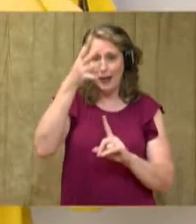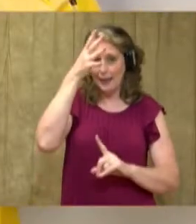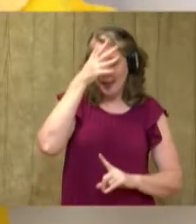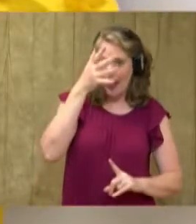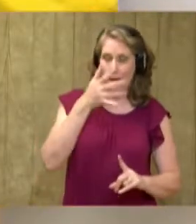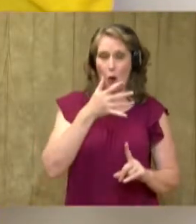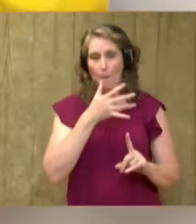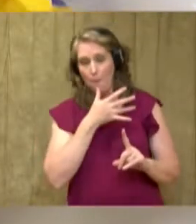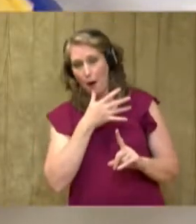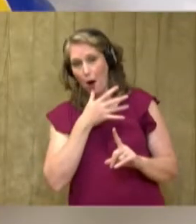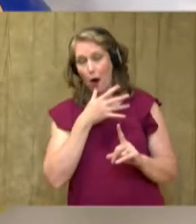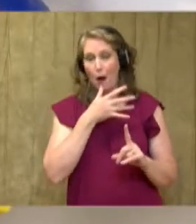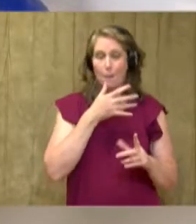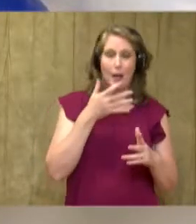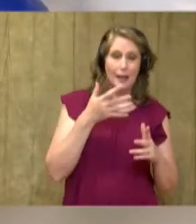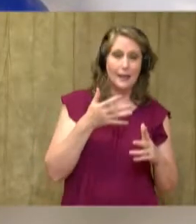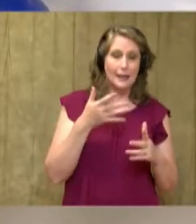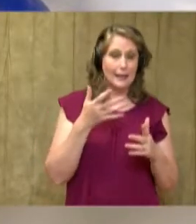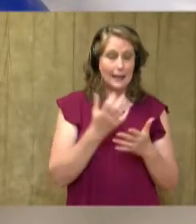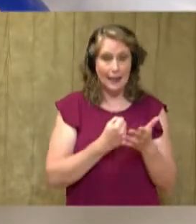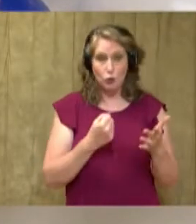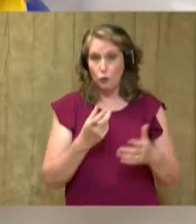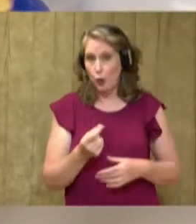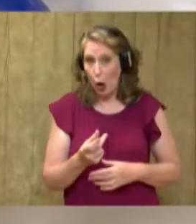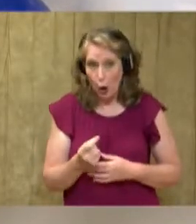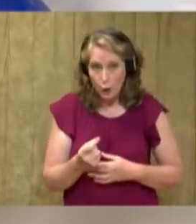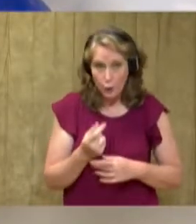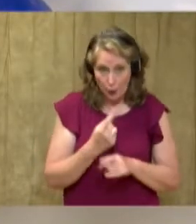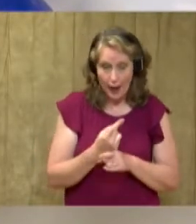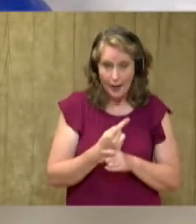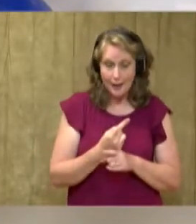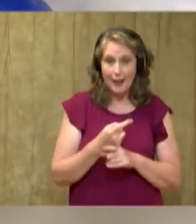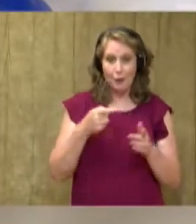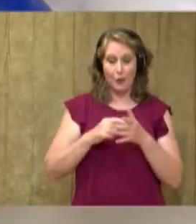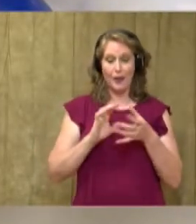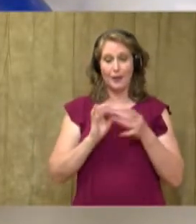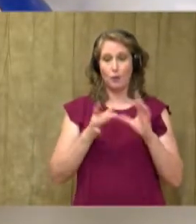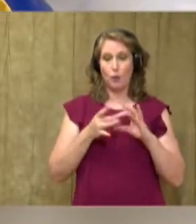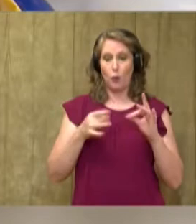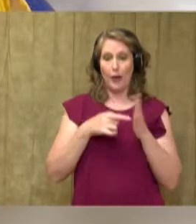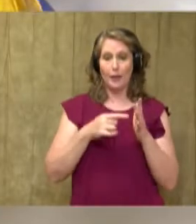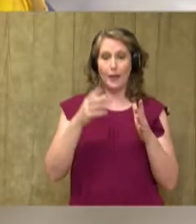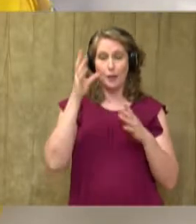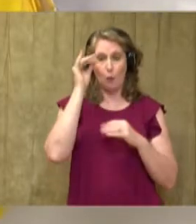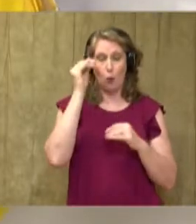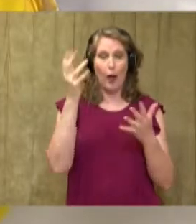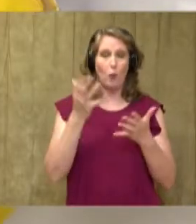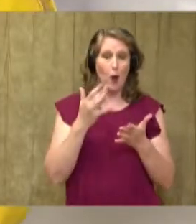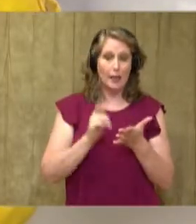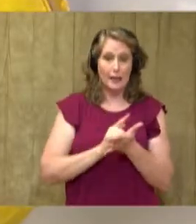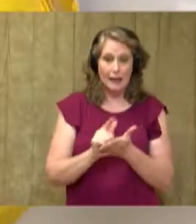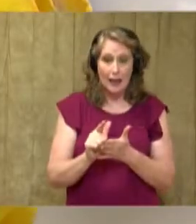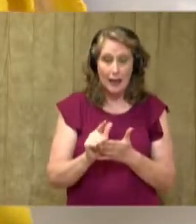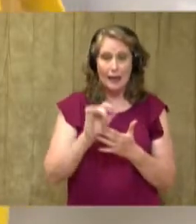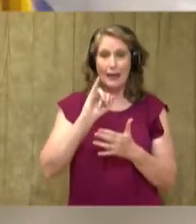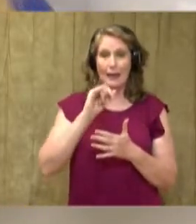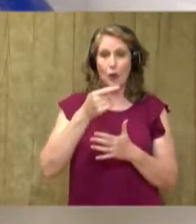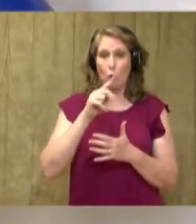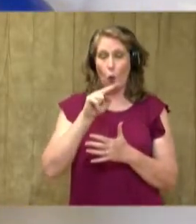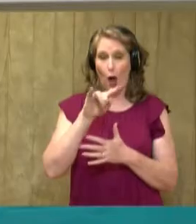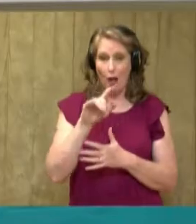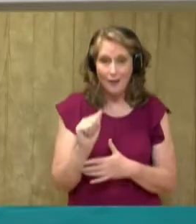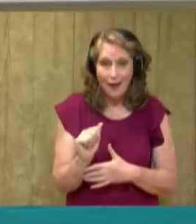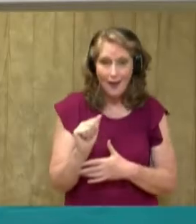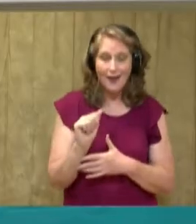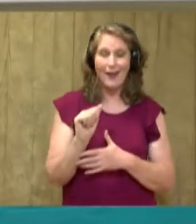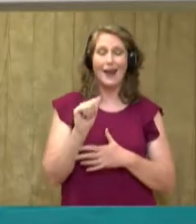dad or your mom or whoever to get you a dog, right? Well, in this story, this little boy really wants an iguana. So